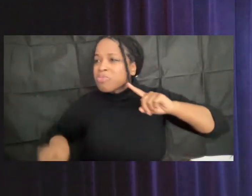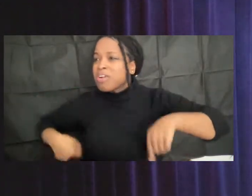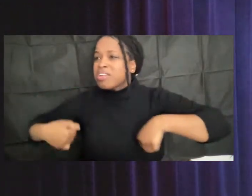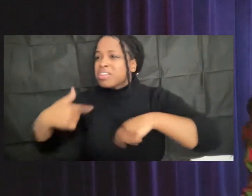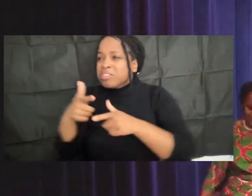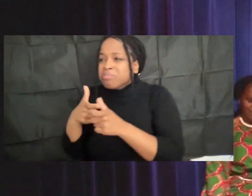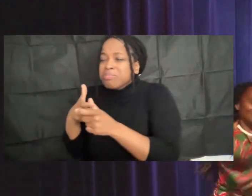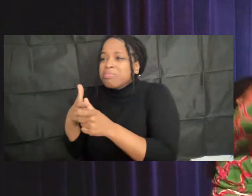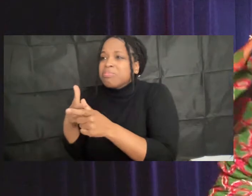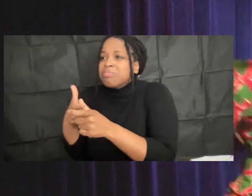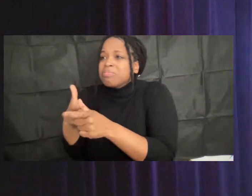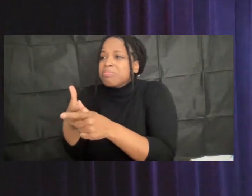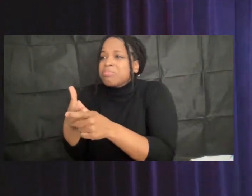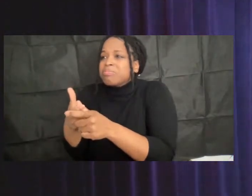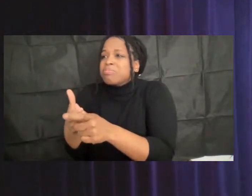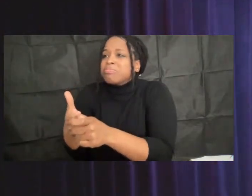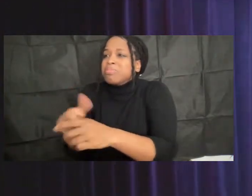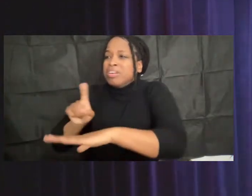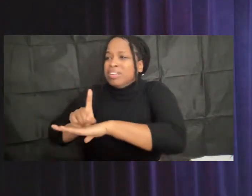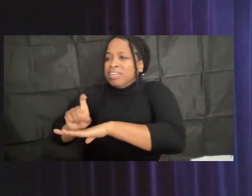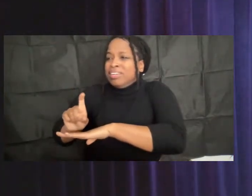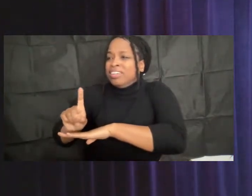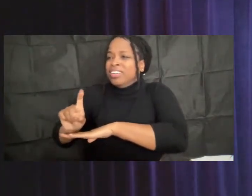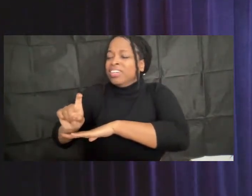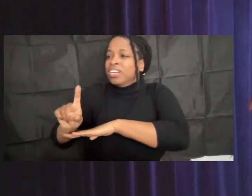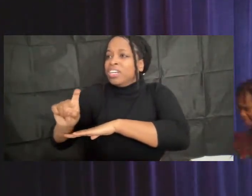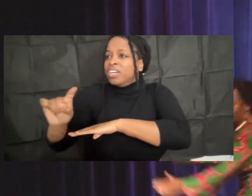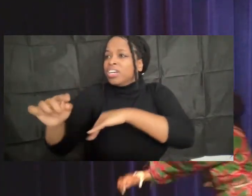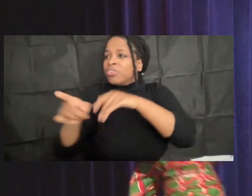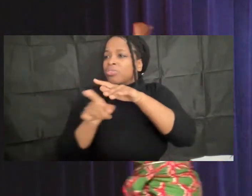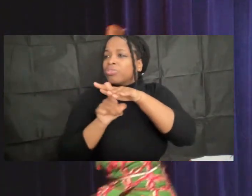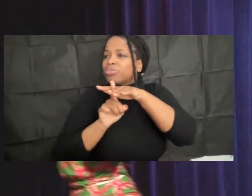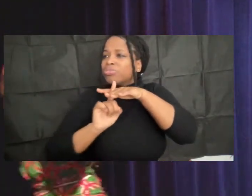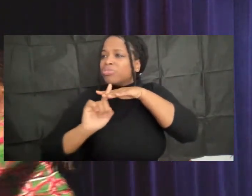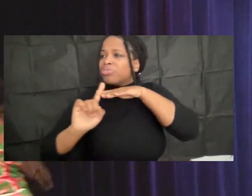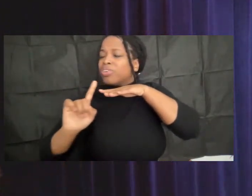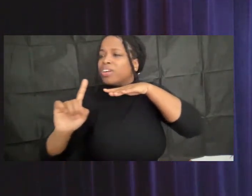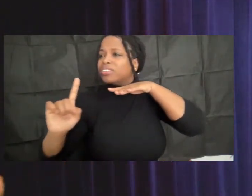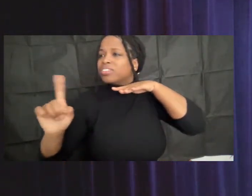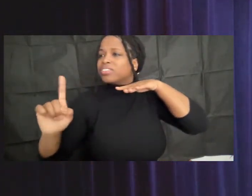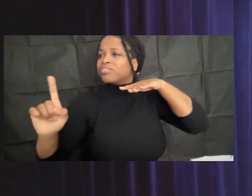running, running, running.